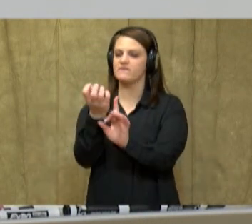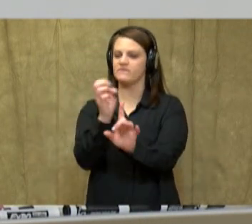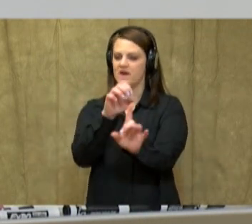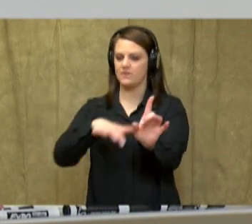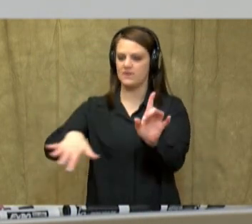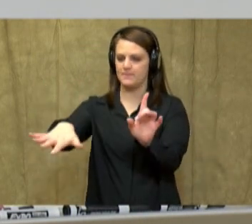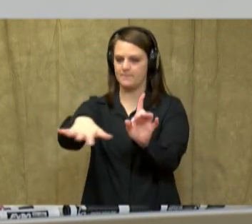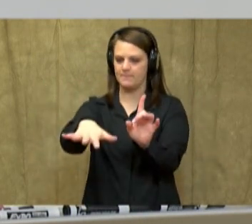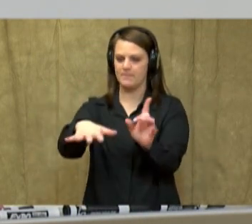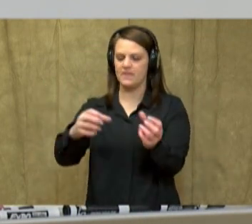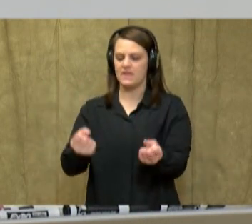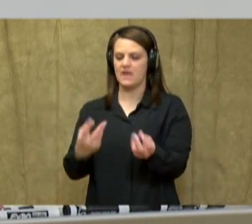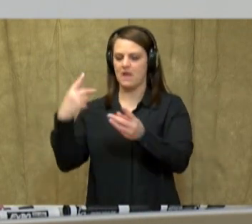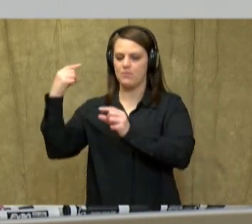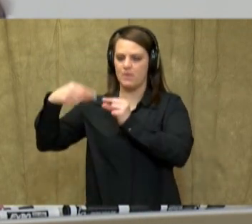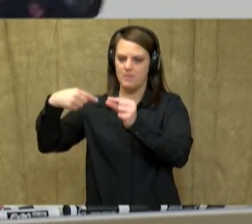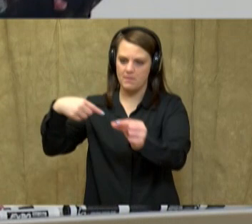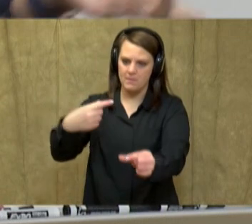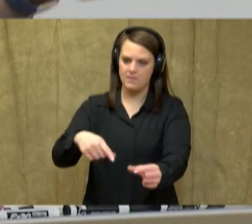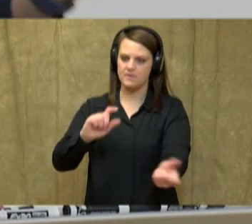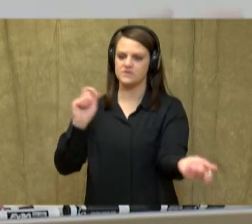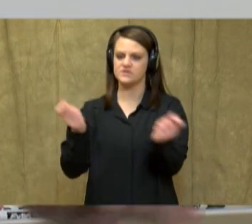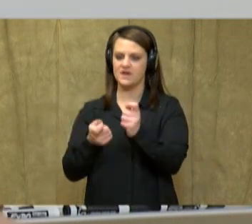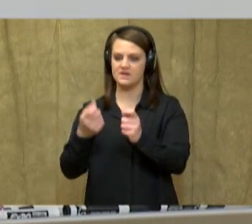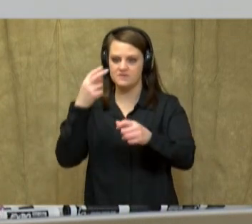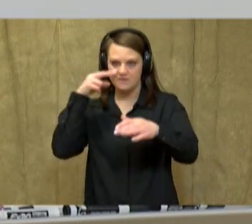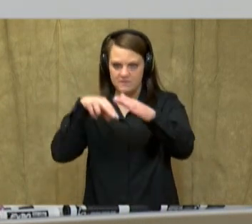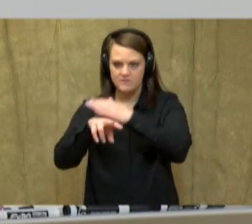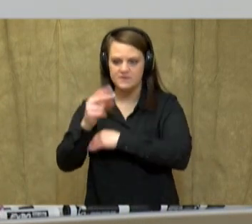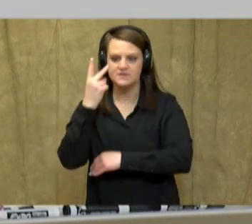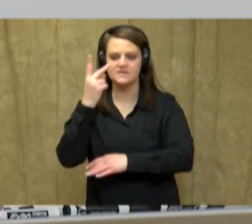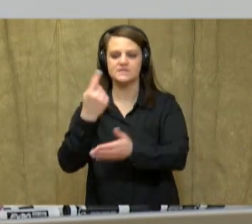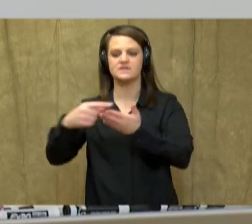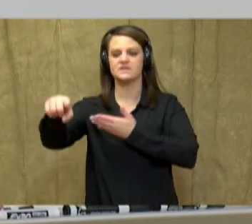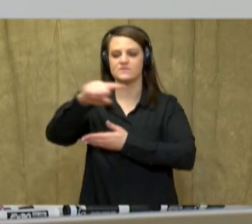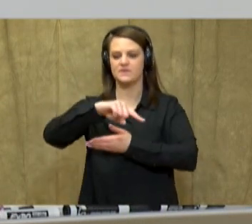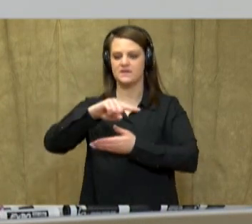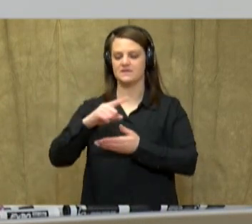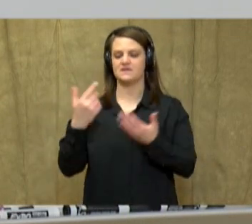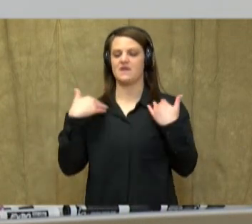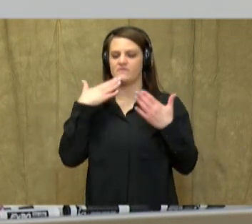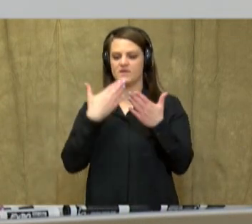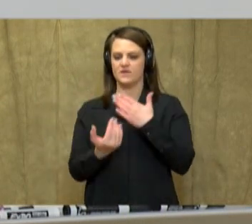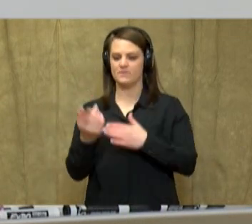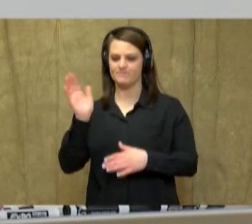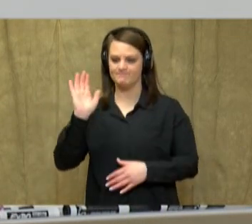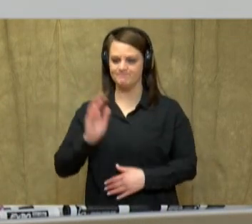done this through many, many generations. I look forward to seeing y'all next week, and I hope y'all have a great one.